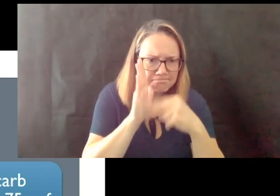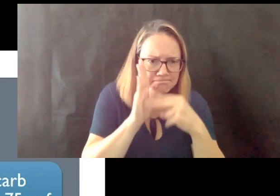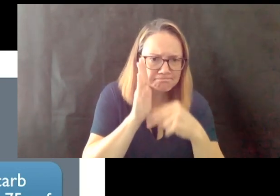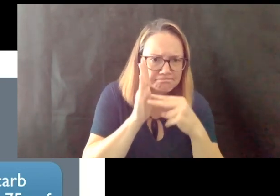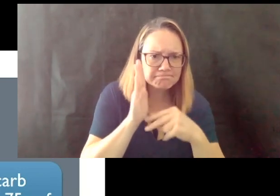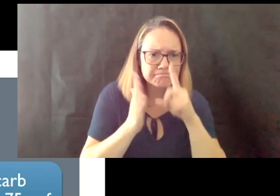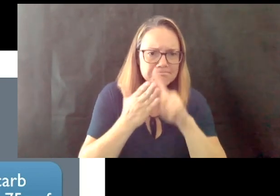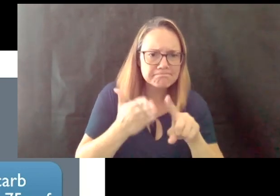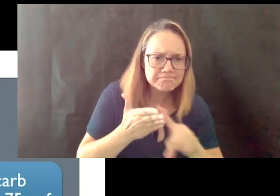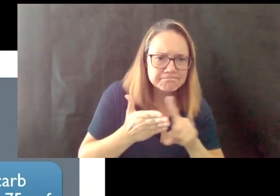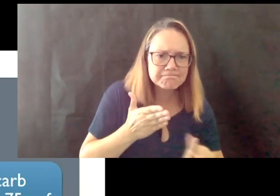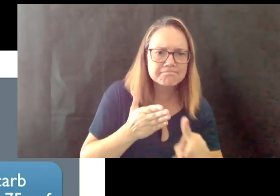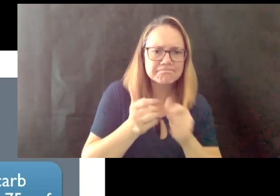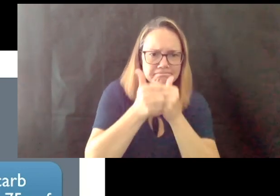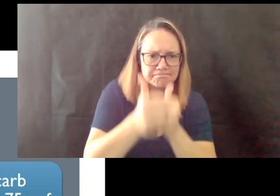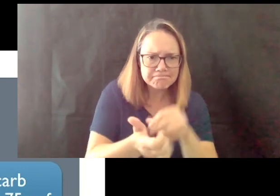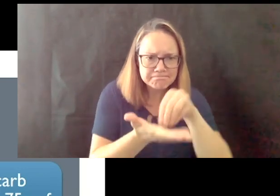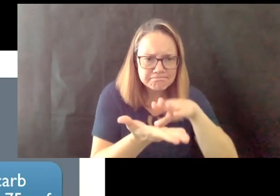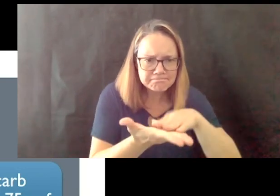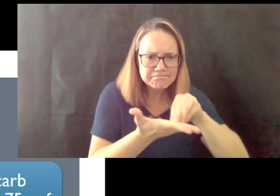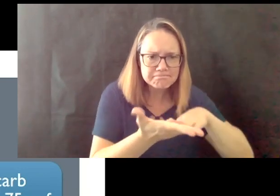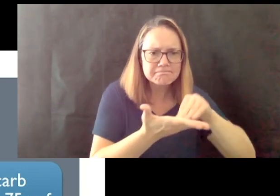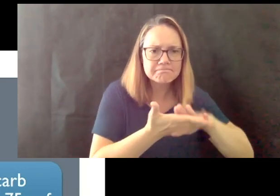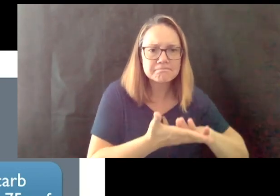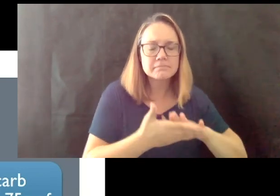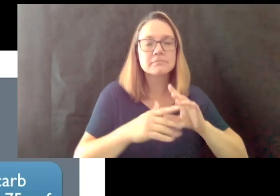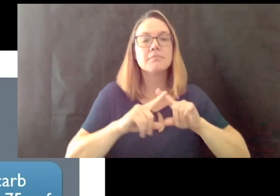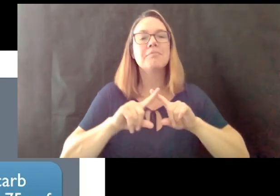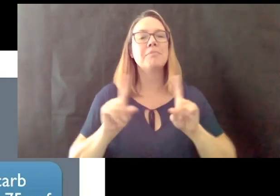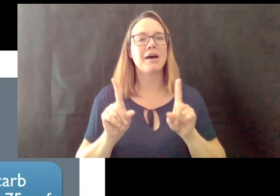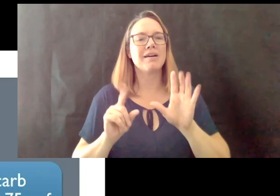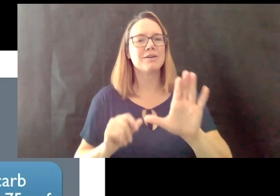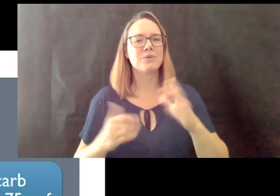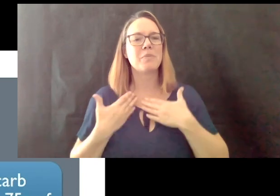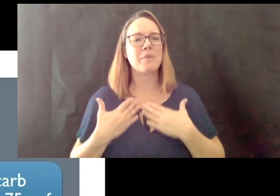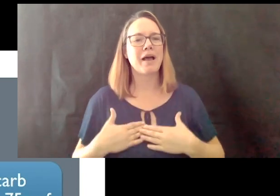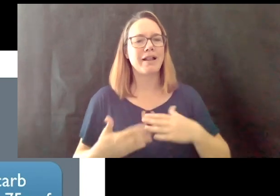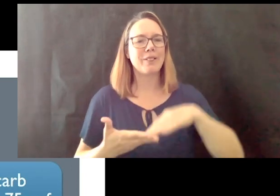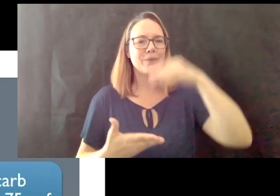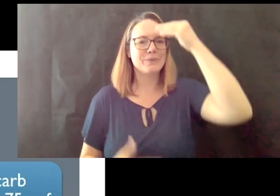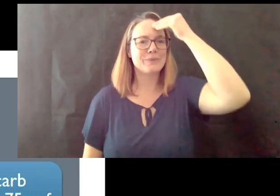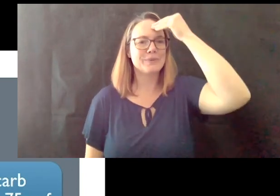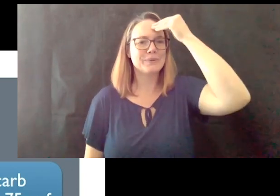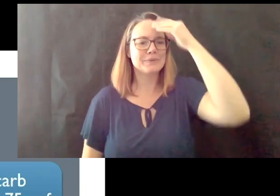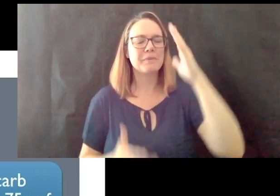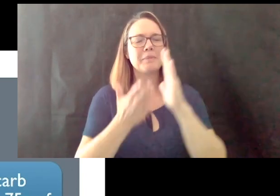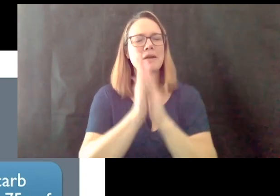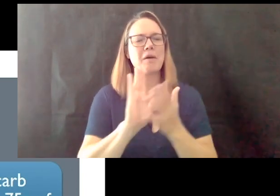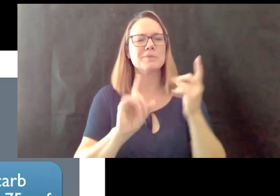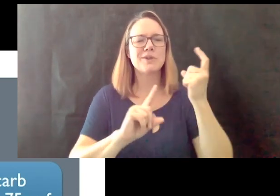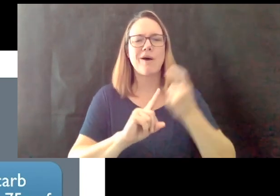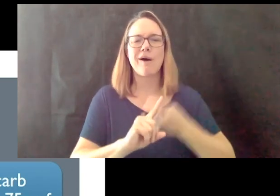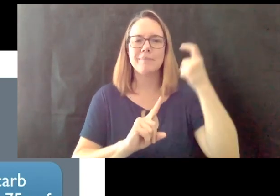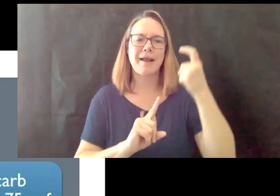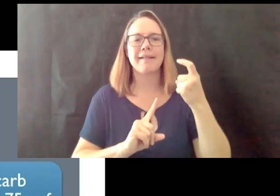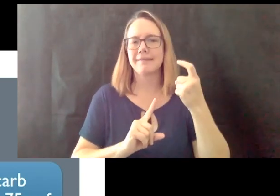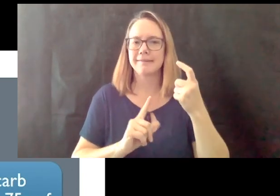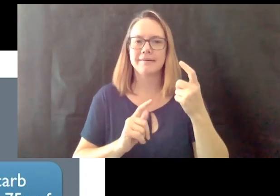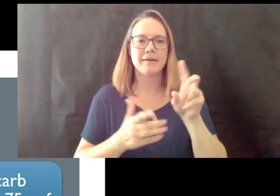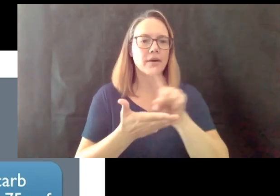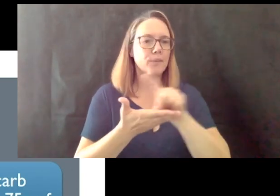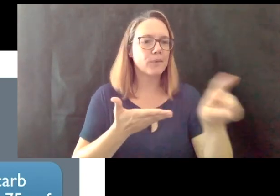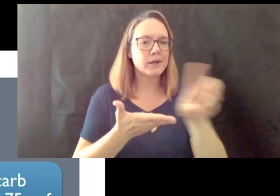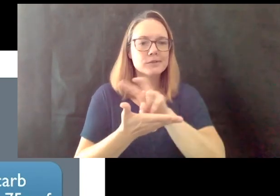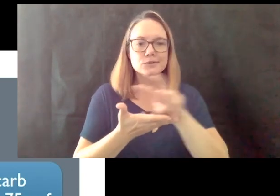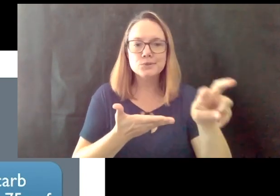up carbohydrates and keep track of them. But really, your body, we learn, and it just becomes